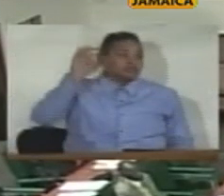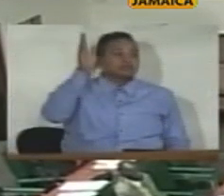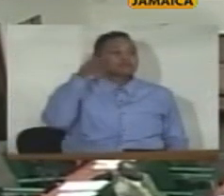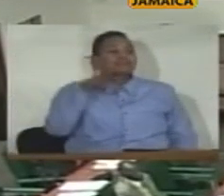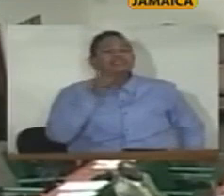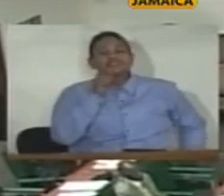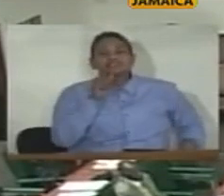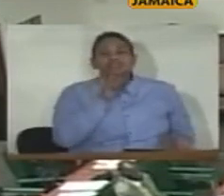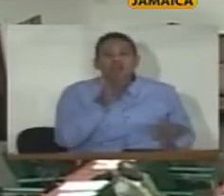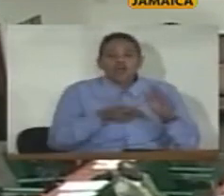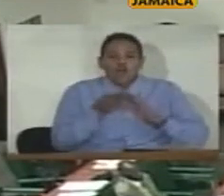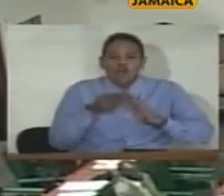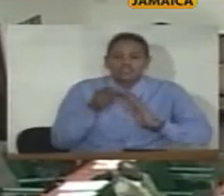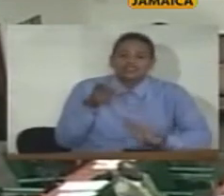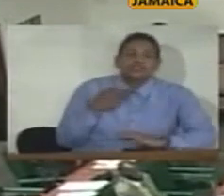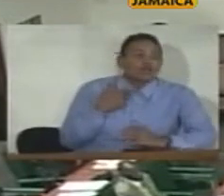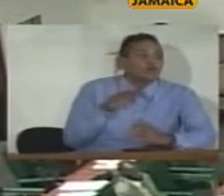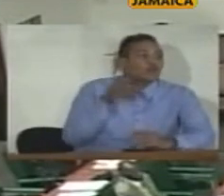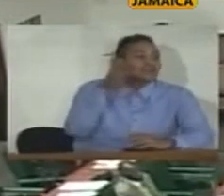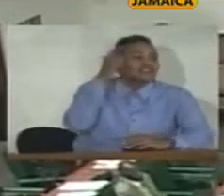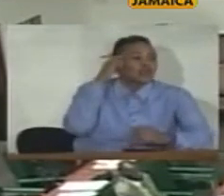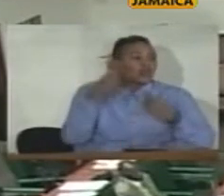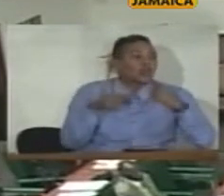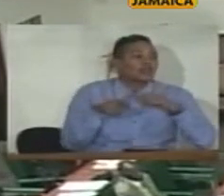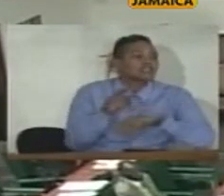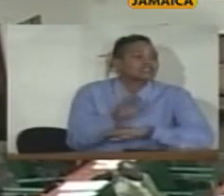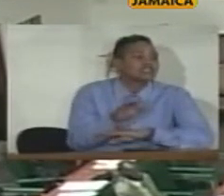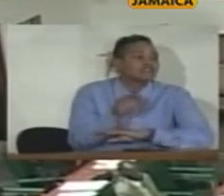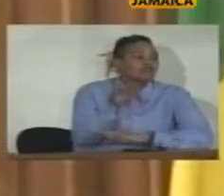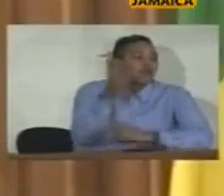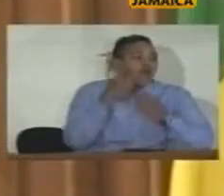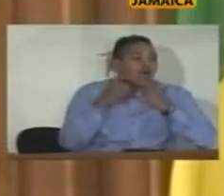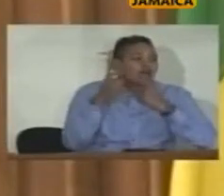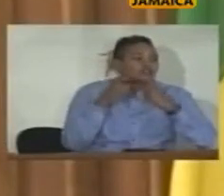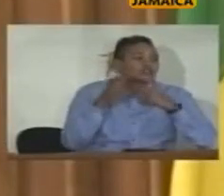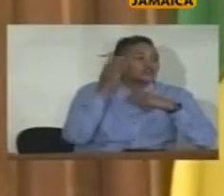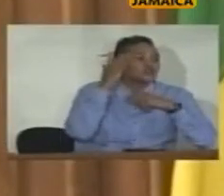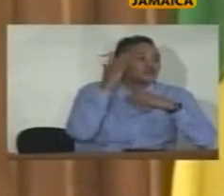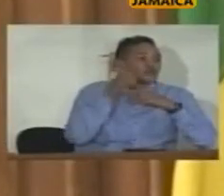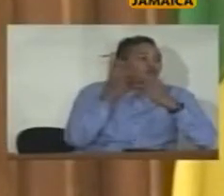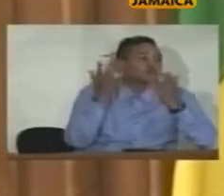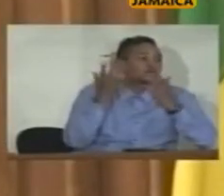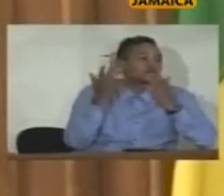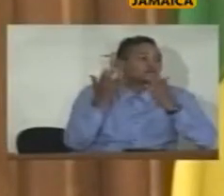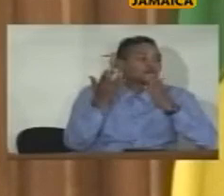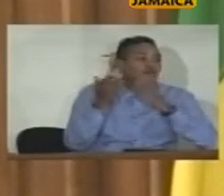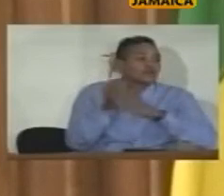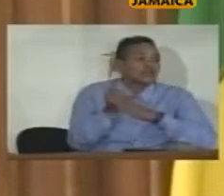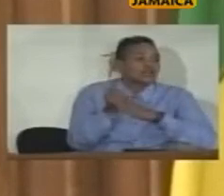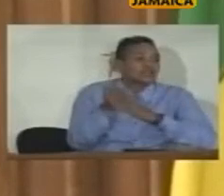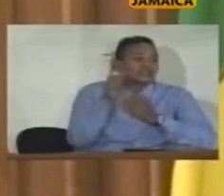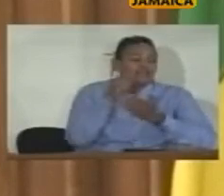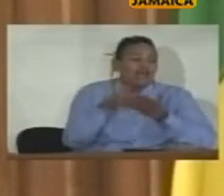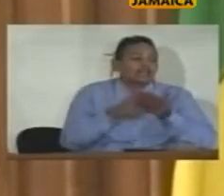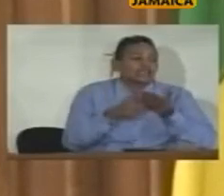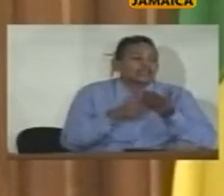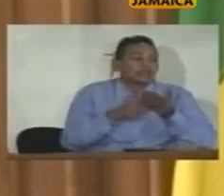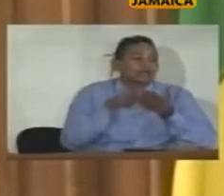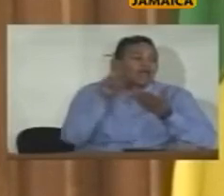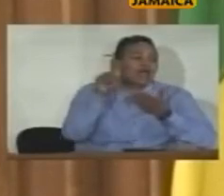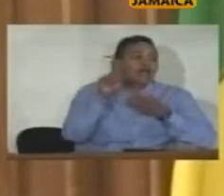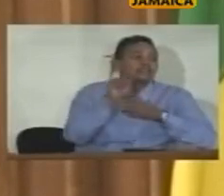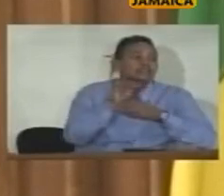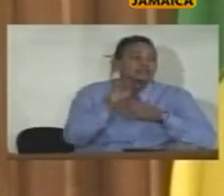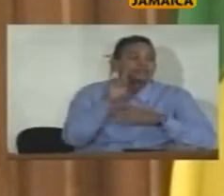questions. You know what are the guidelines of questions. You are not a debate. Ask the minister additional